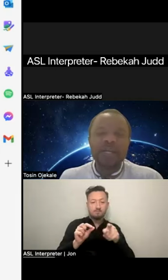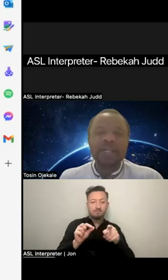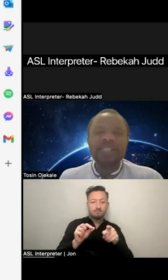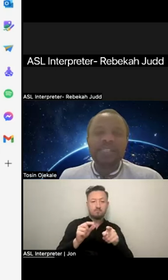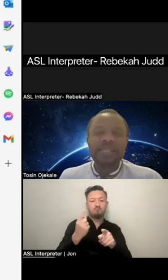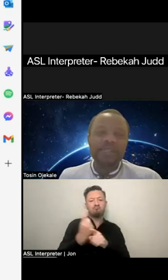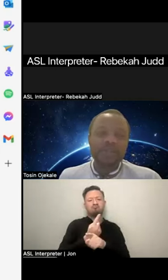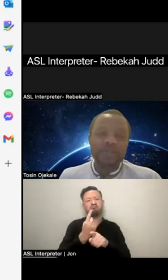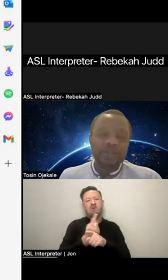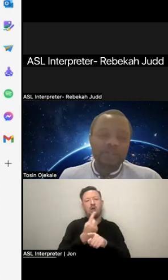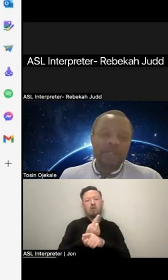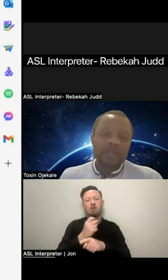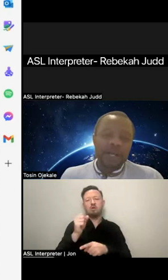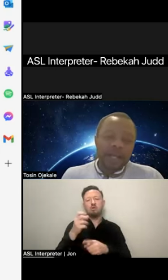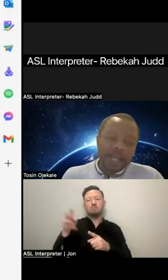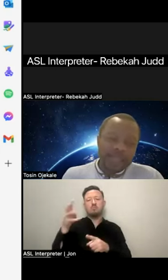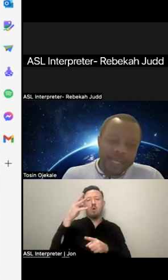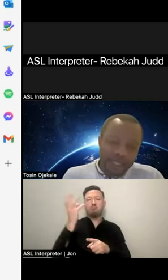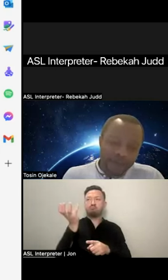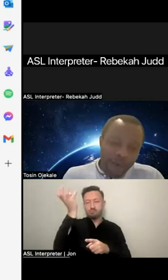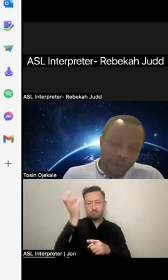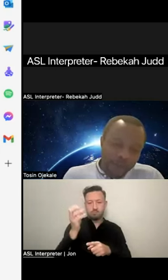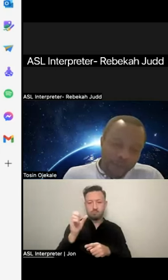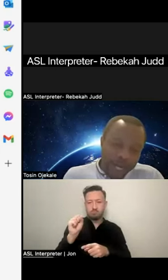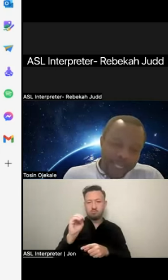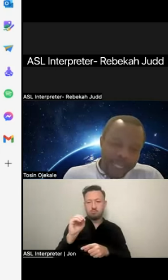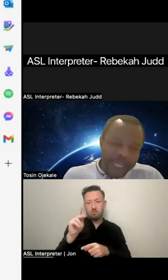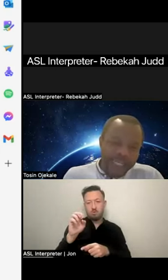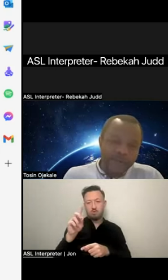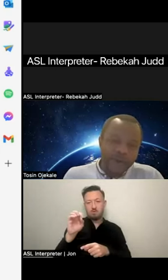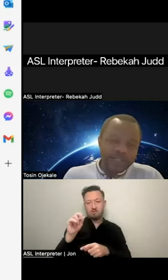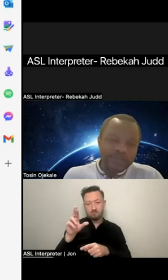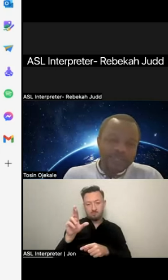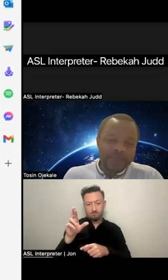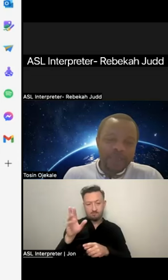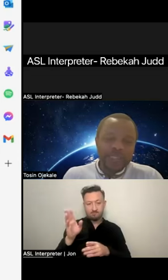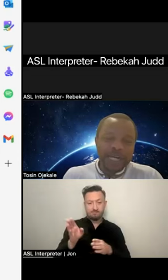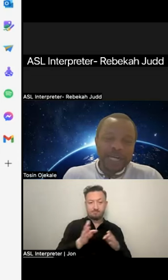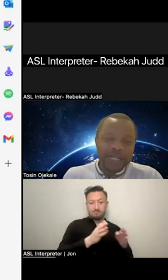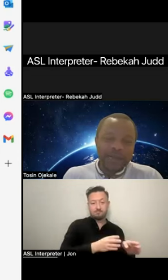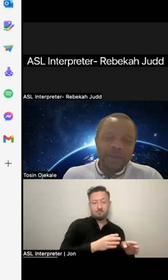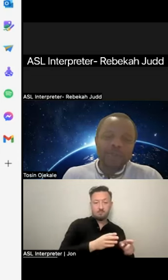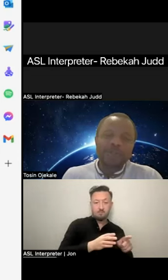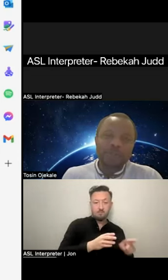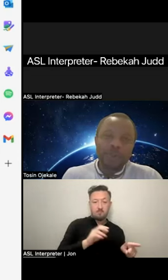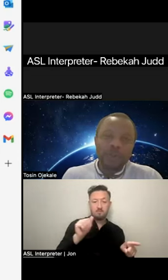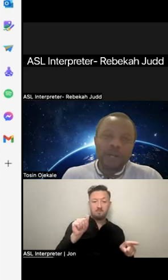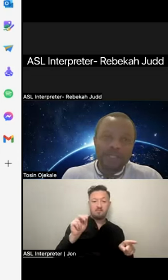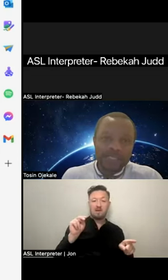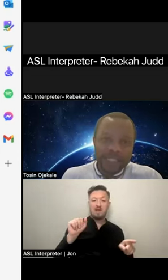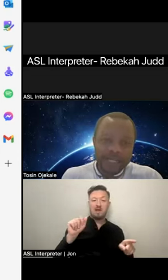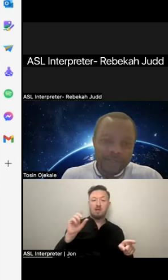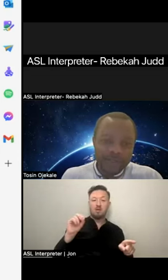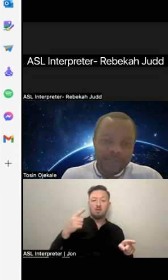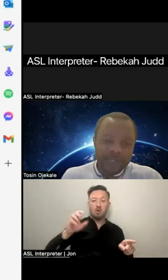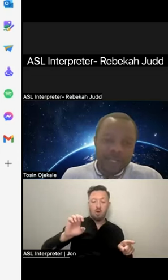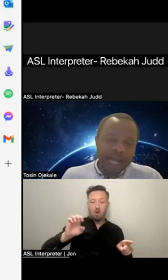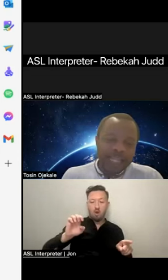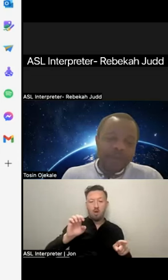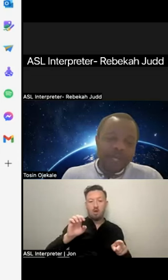smoke detector. And then if you come lower again, you need what? Analog smoke